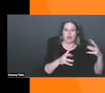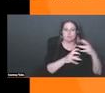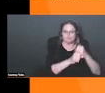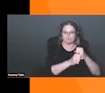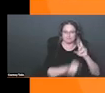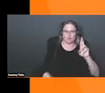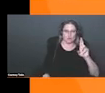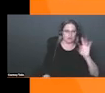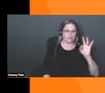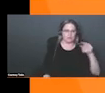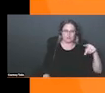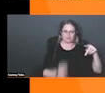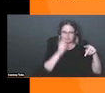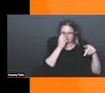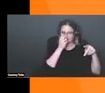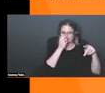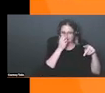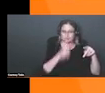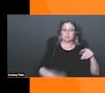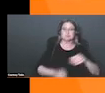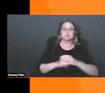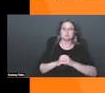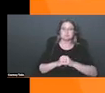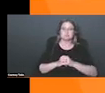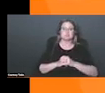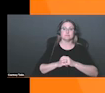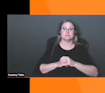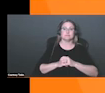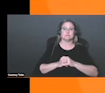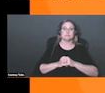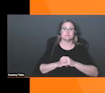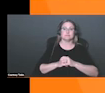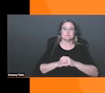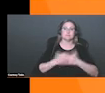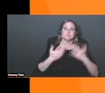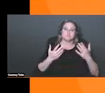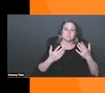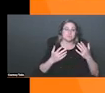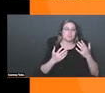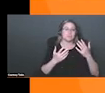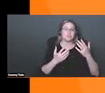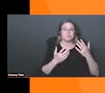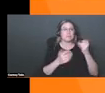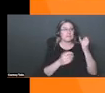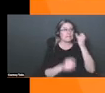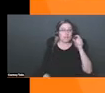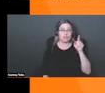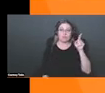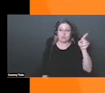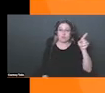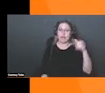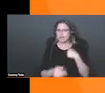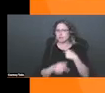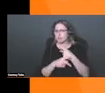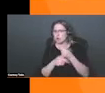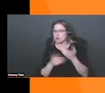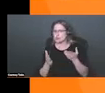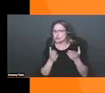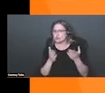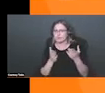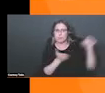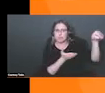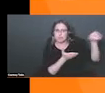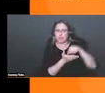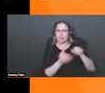for proposals, these are opportunities to be paid for products or services. So for